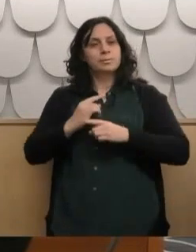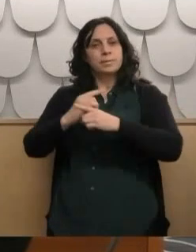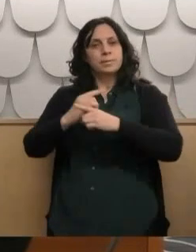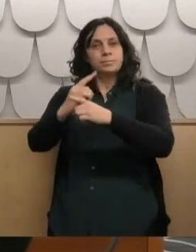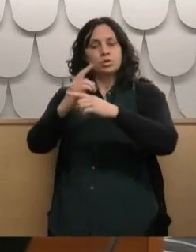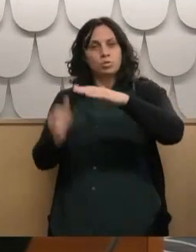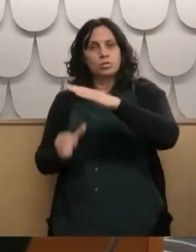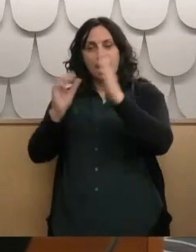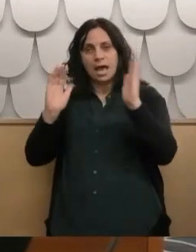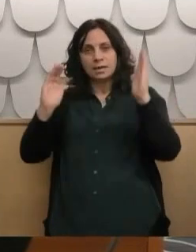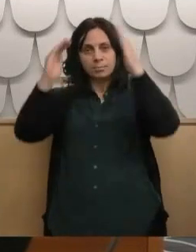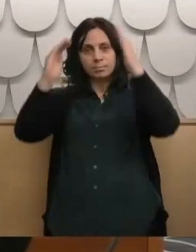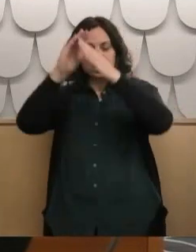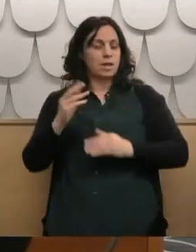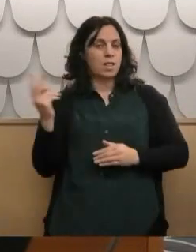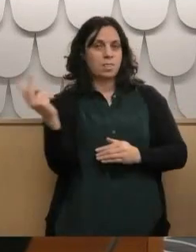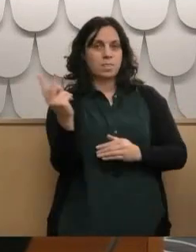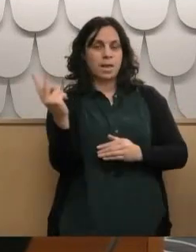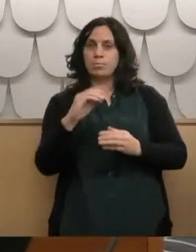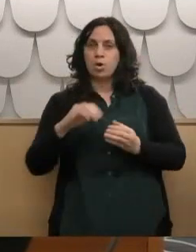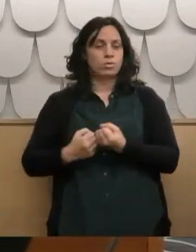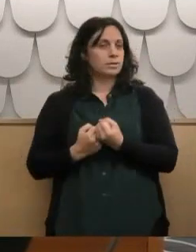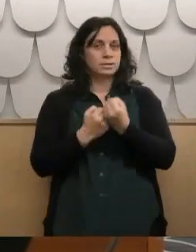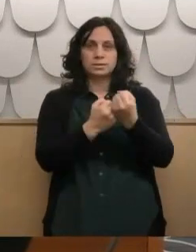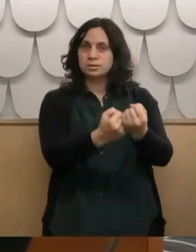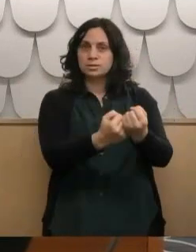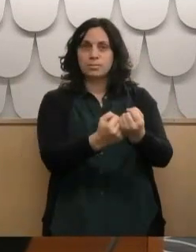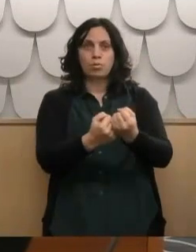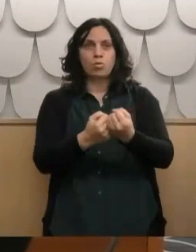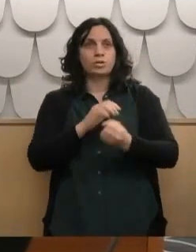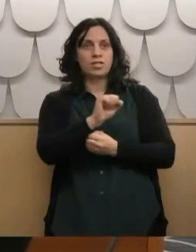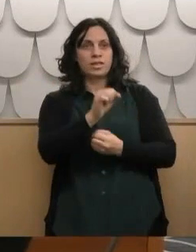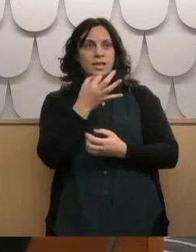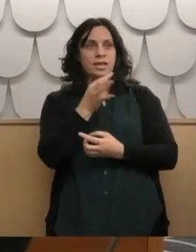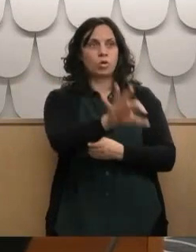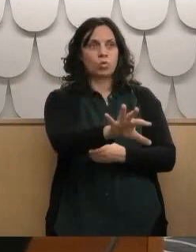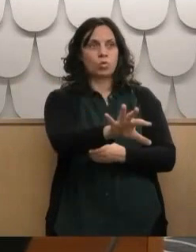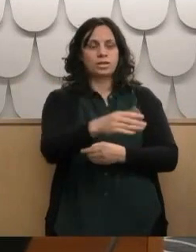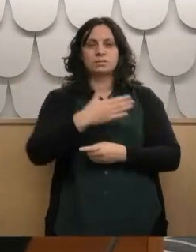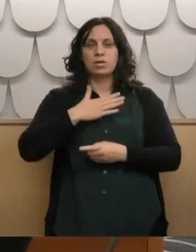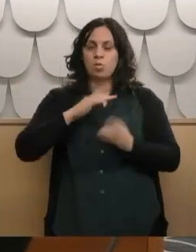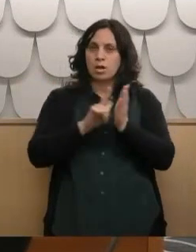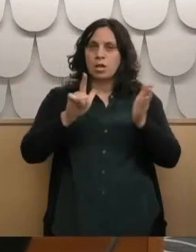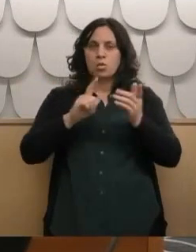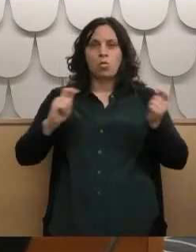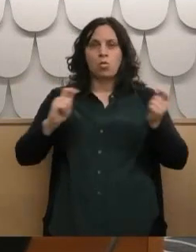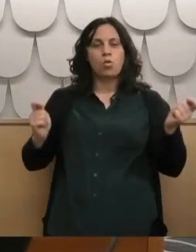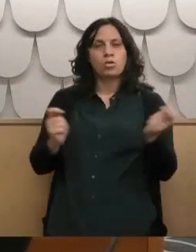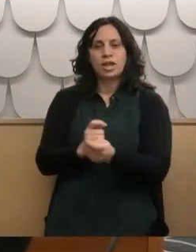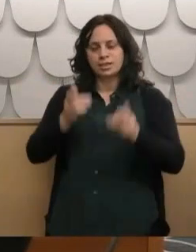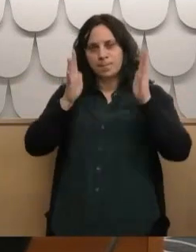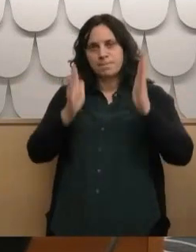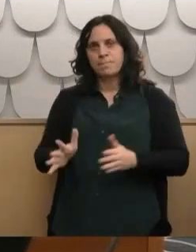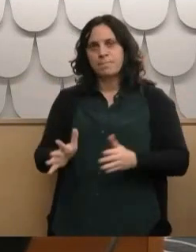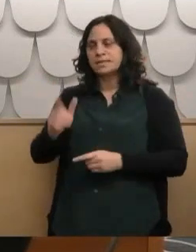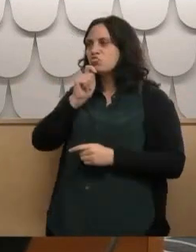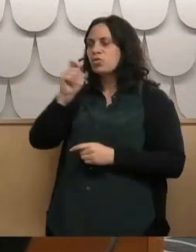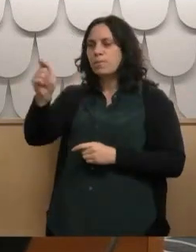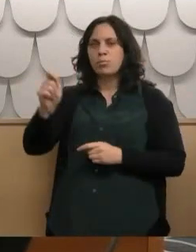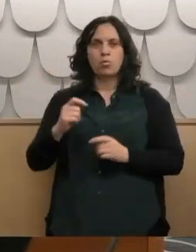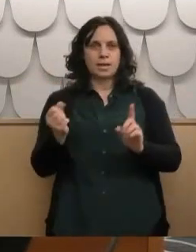archbishops, support the request in the petition for a law change requiring mandatory reporting of